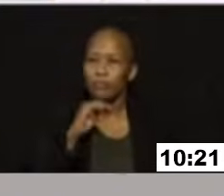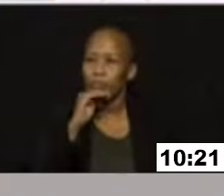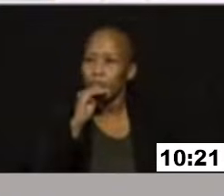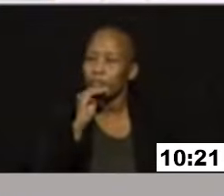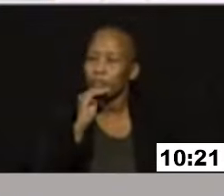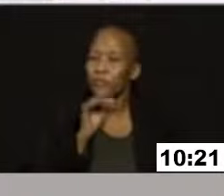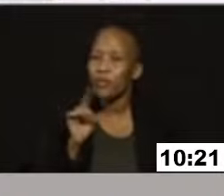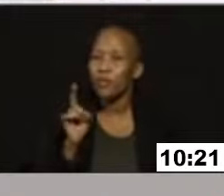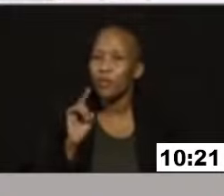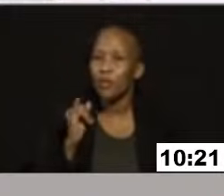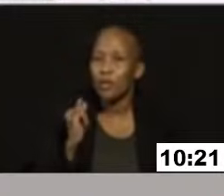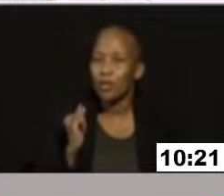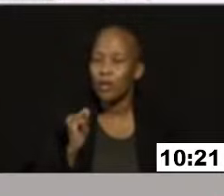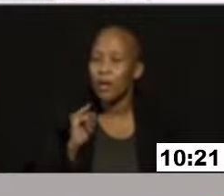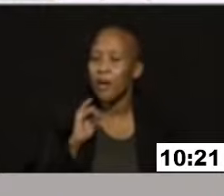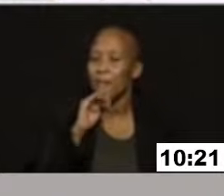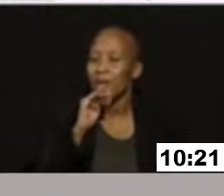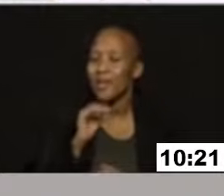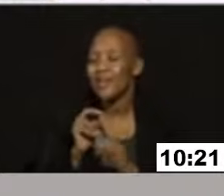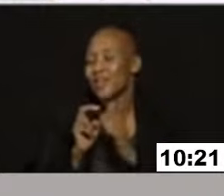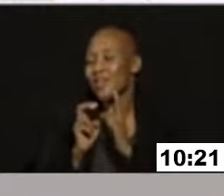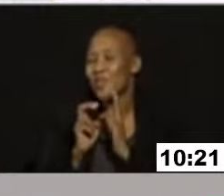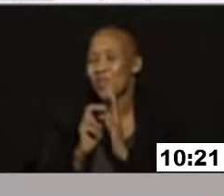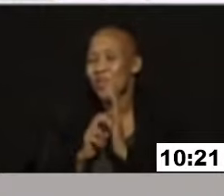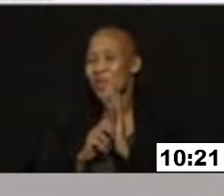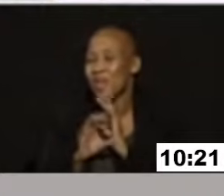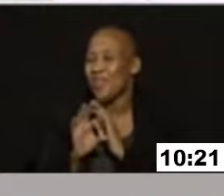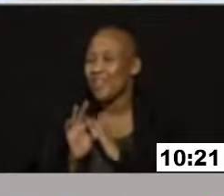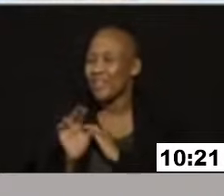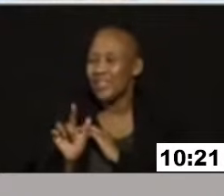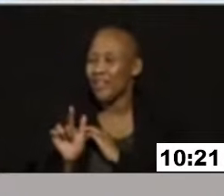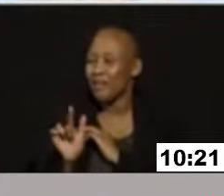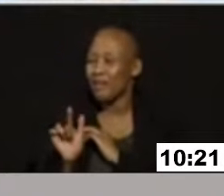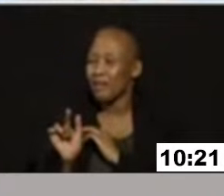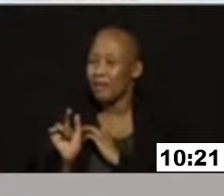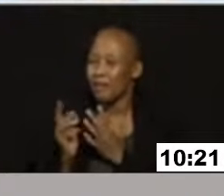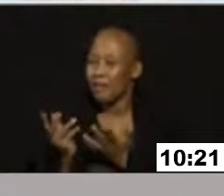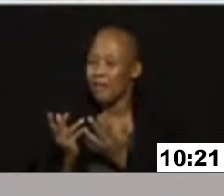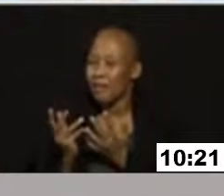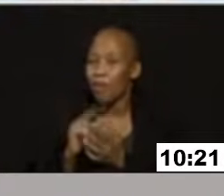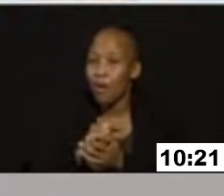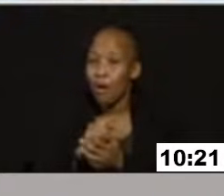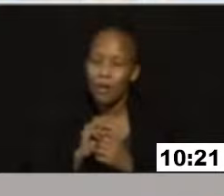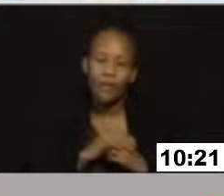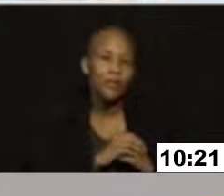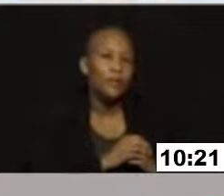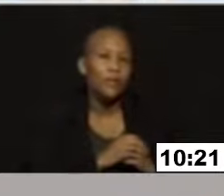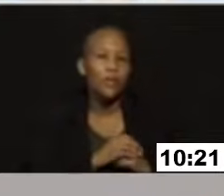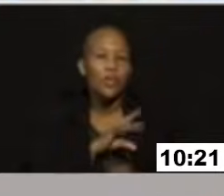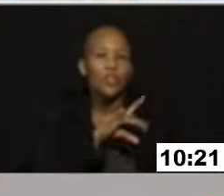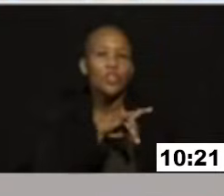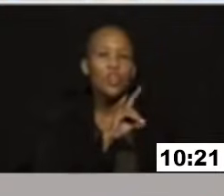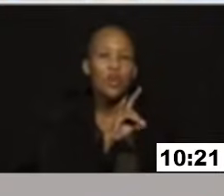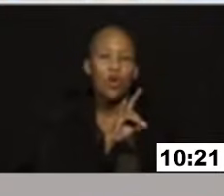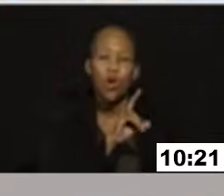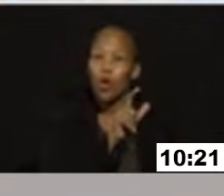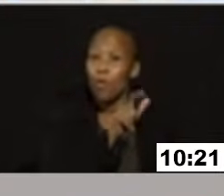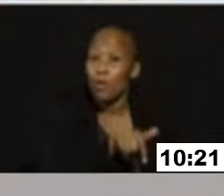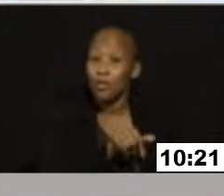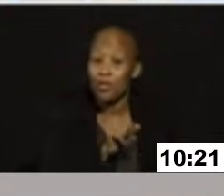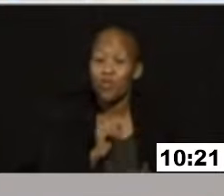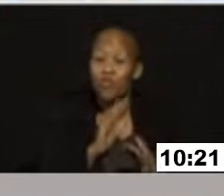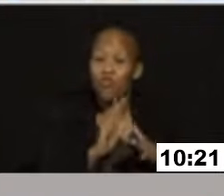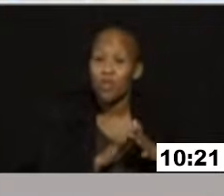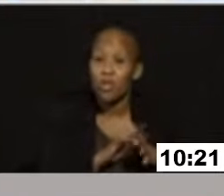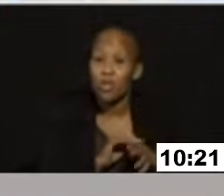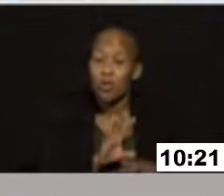to mean Rule 3.7? Chairperson, it was likely inadvertent. We were, of course, looking